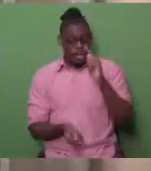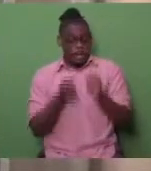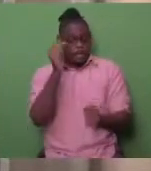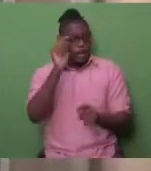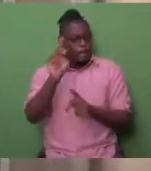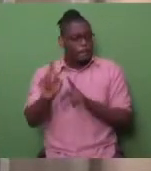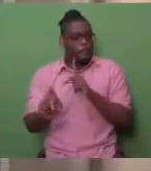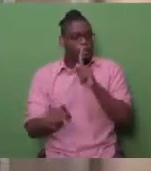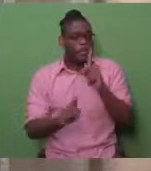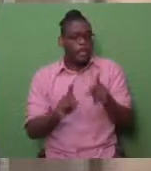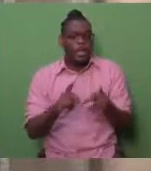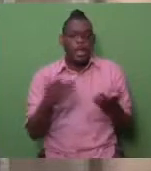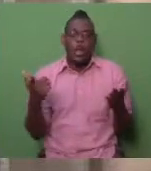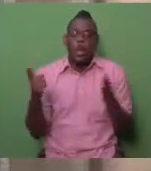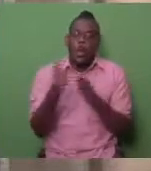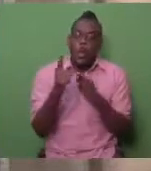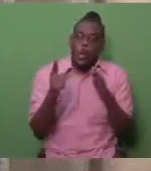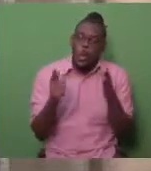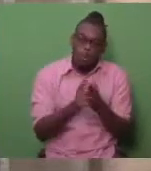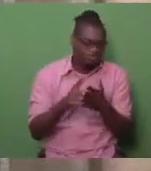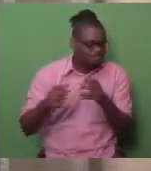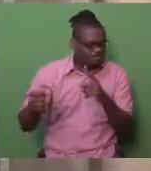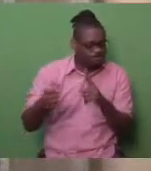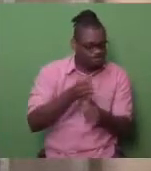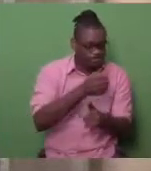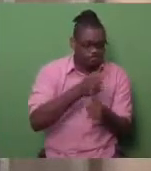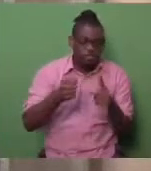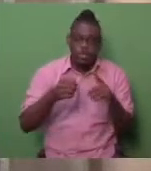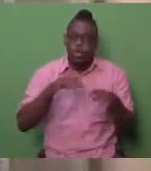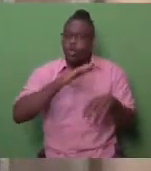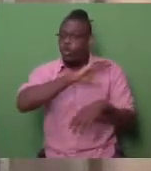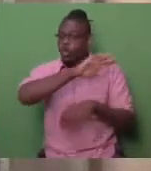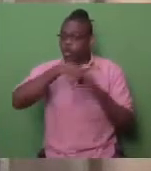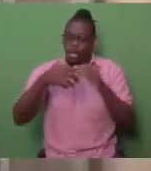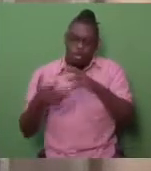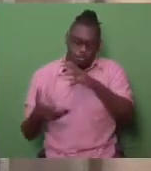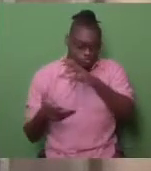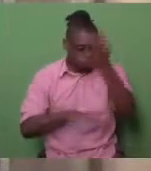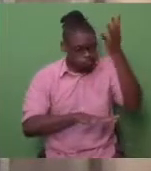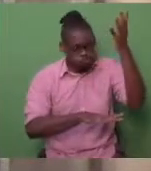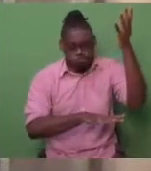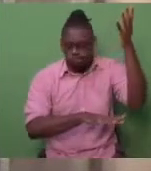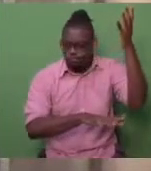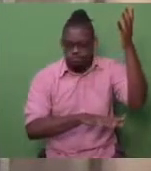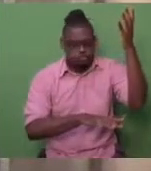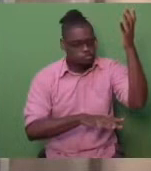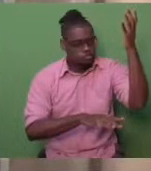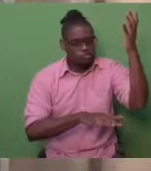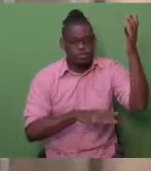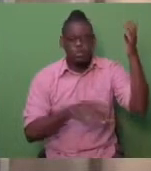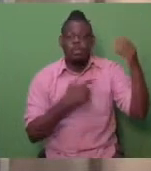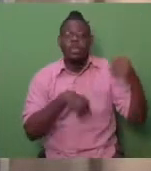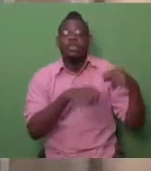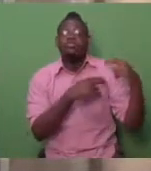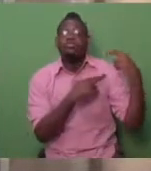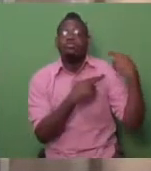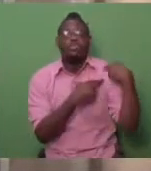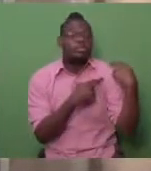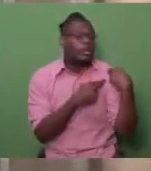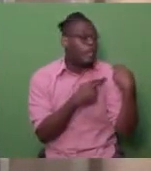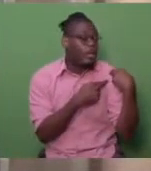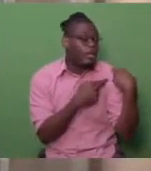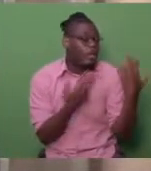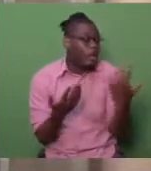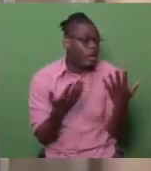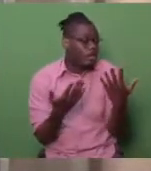affecting fundamental rights and freedoms, they take out the three-fifths majority to pass laws in breach of enshrined fundamental rights. They have